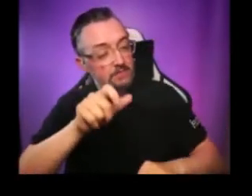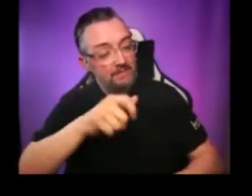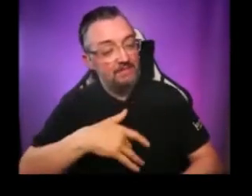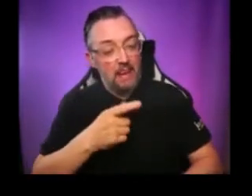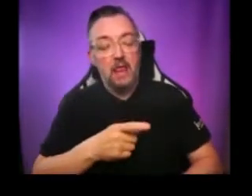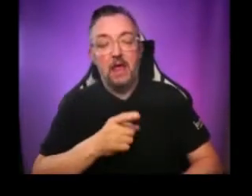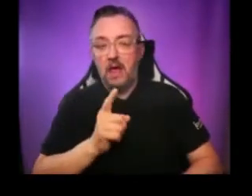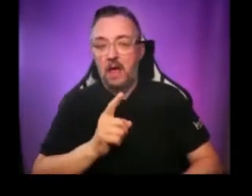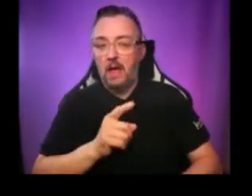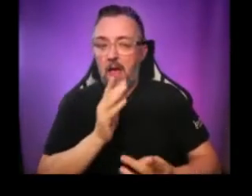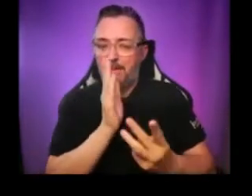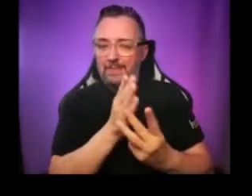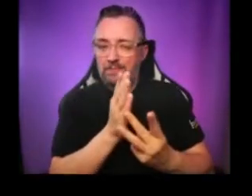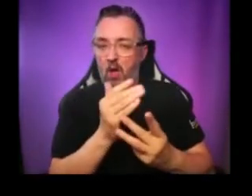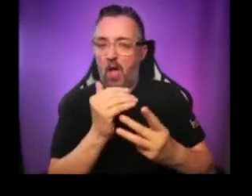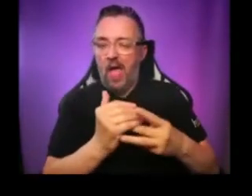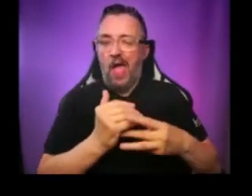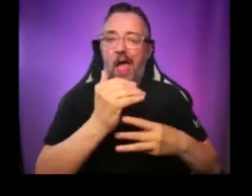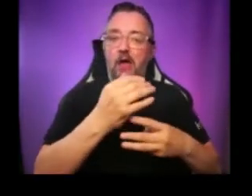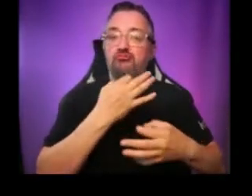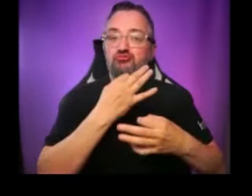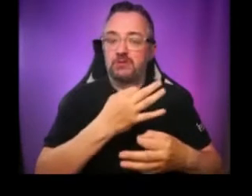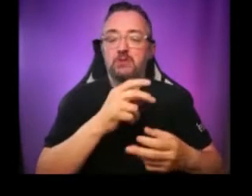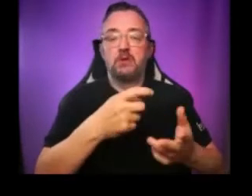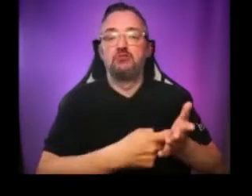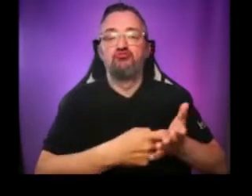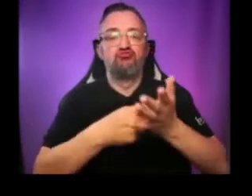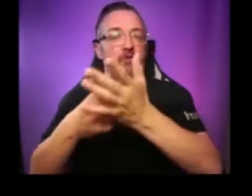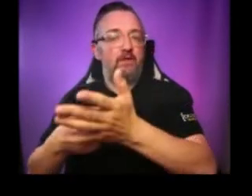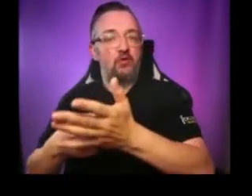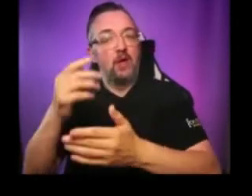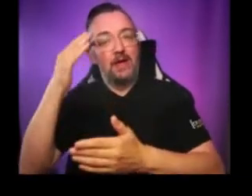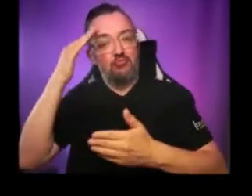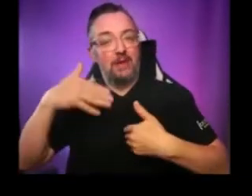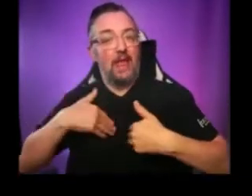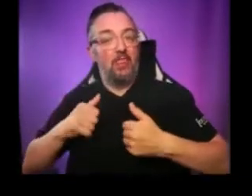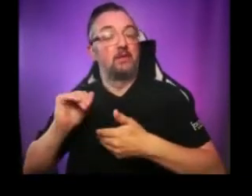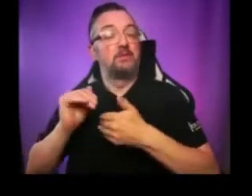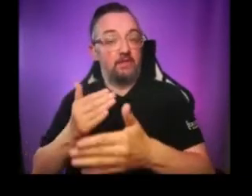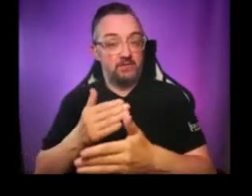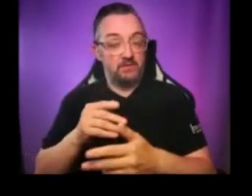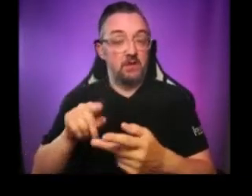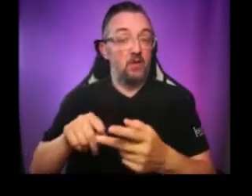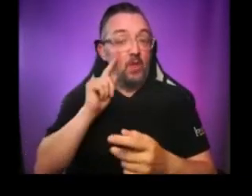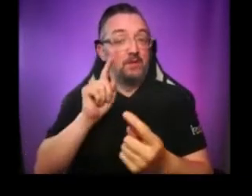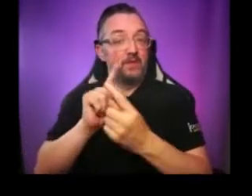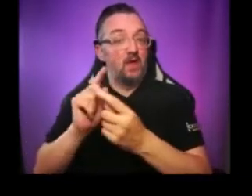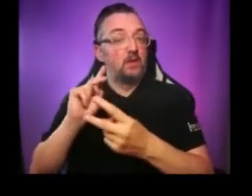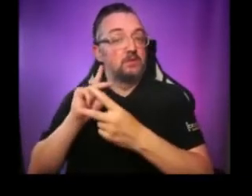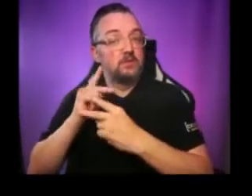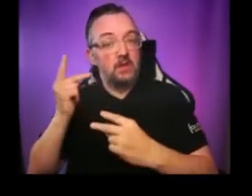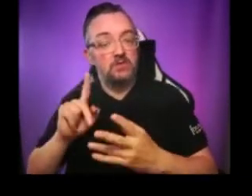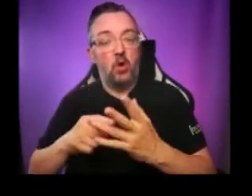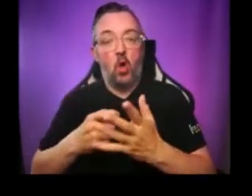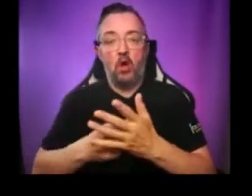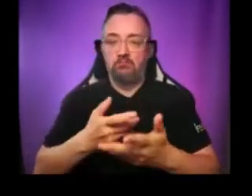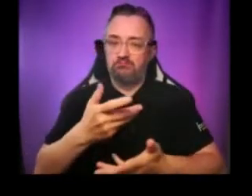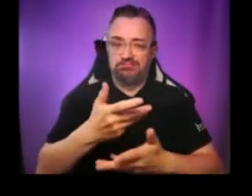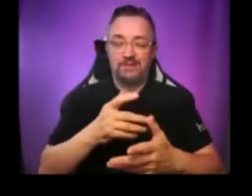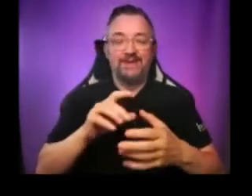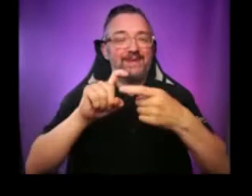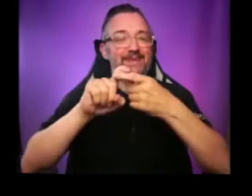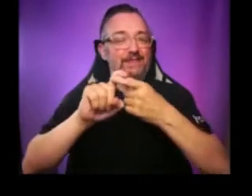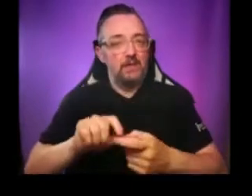a medium or higher risk, they will be referred onto a brain health service where they will be seen either by a nurse or a consultant depending on their